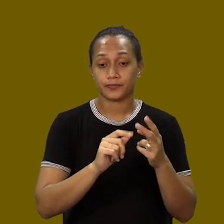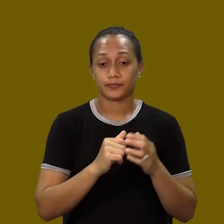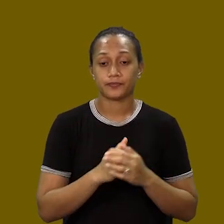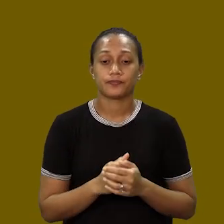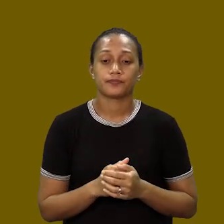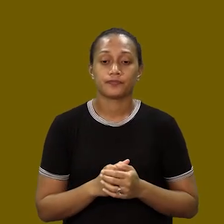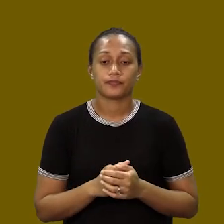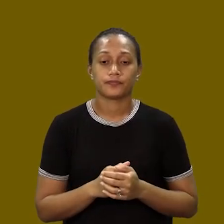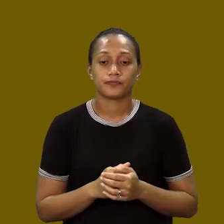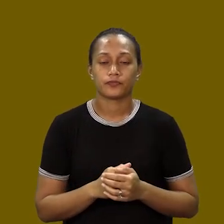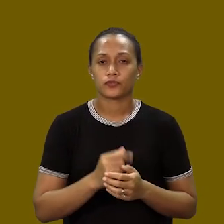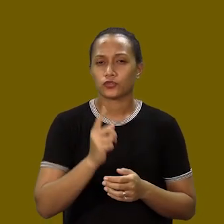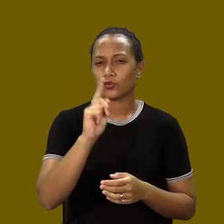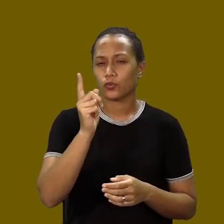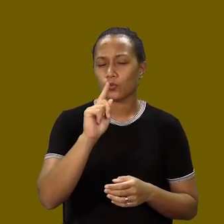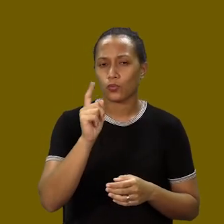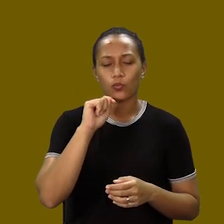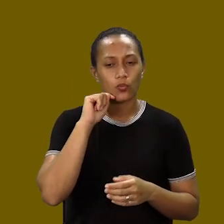The second one is,